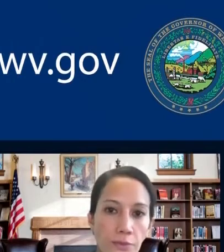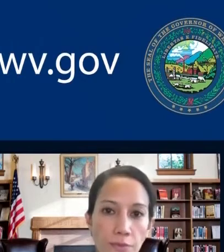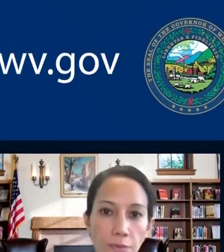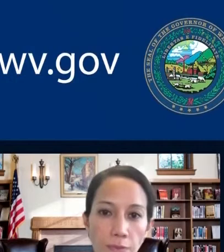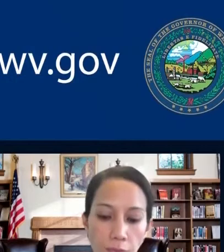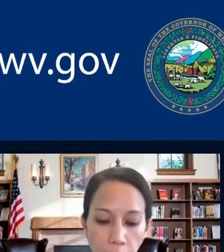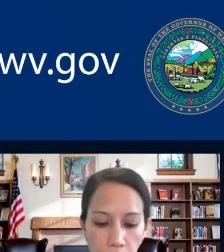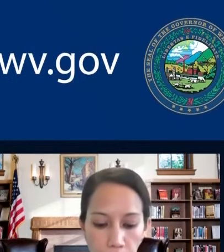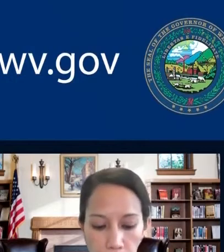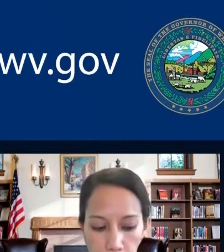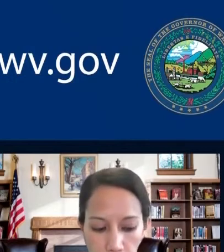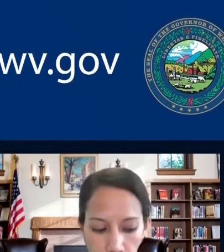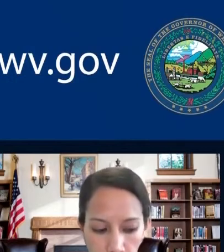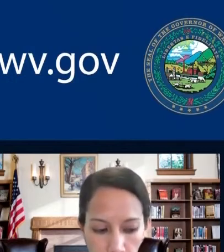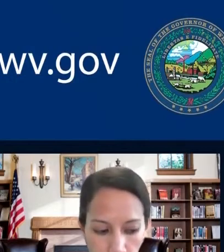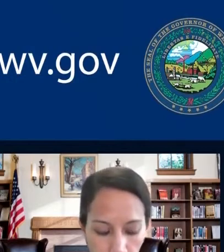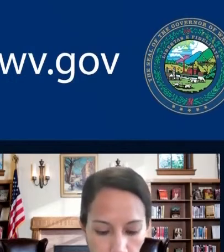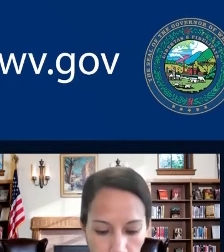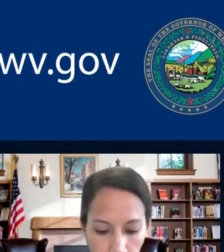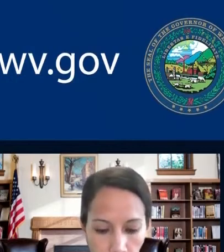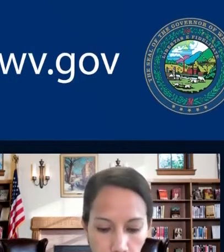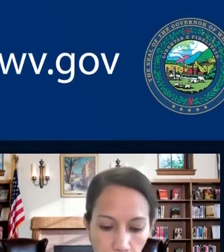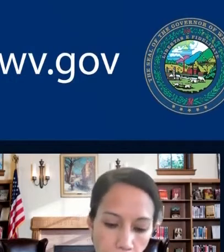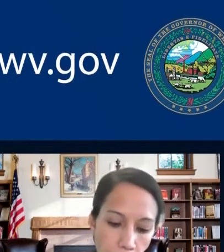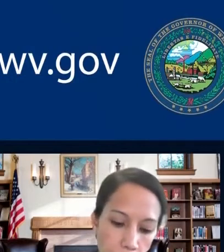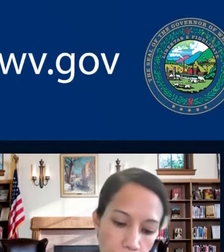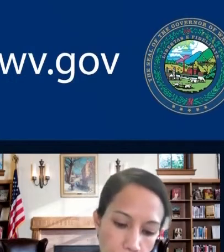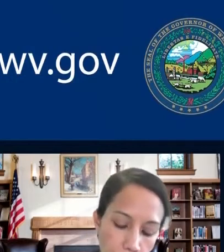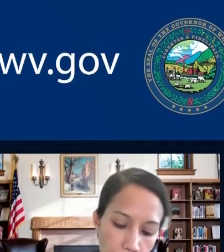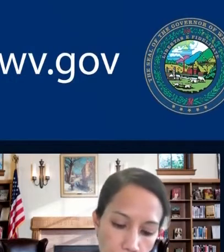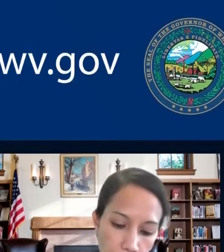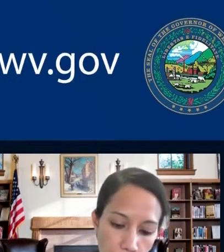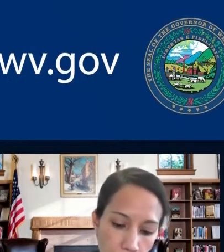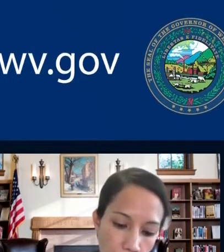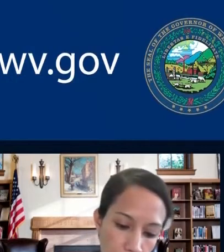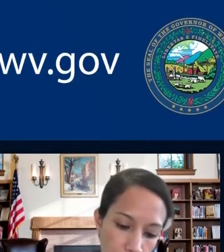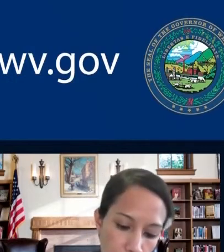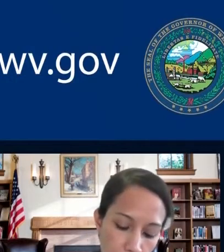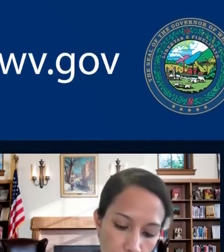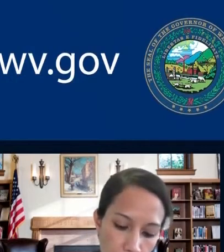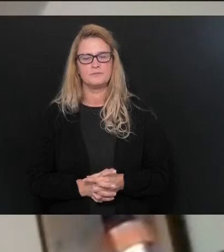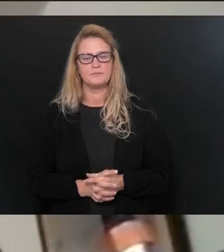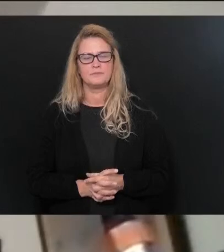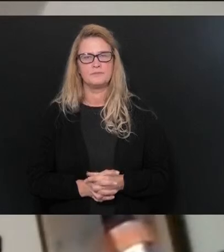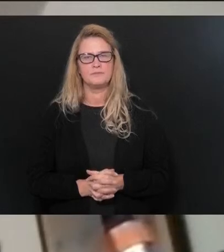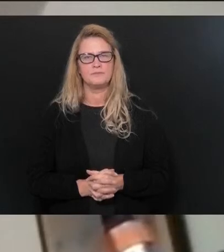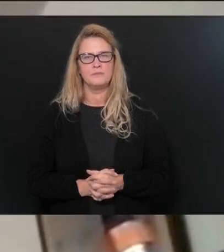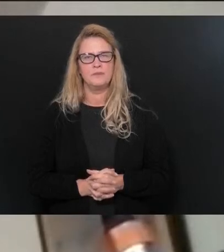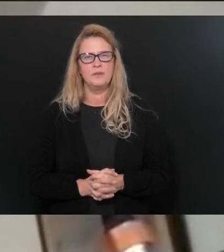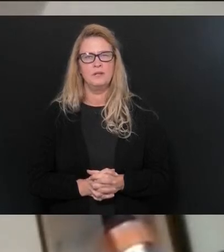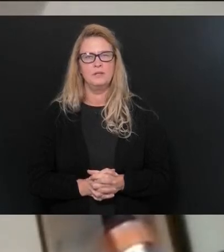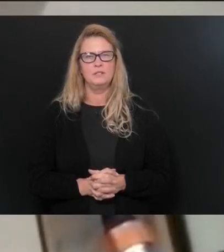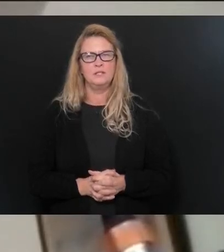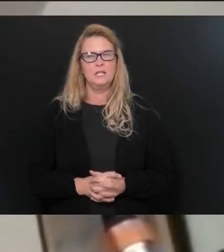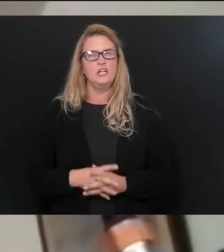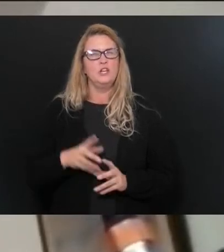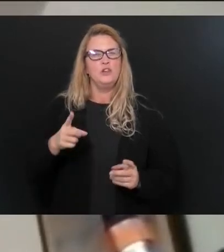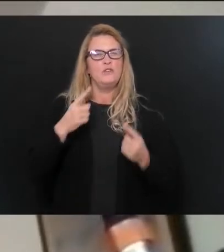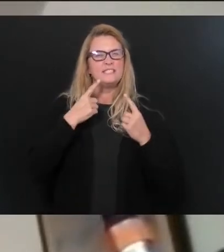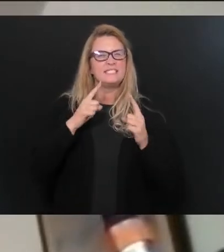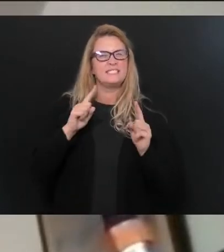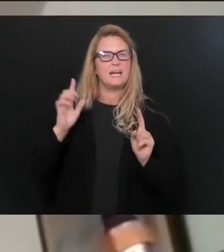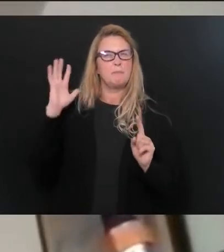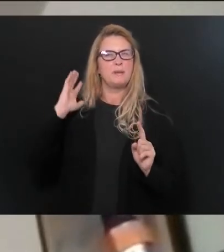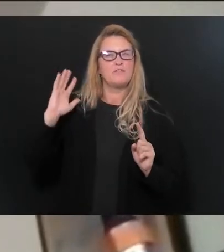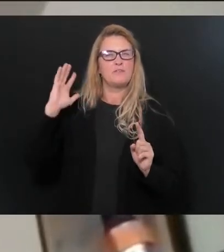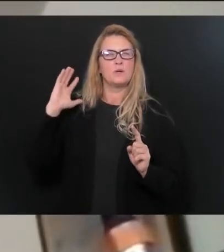reporters. Question, and I know you all have said this, but I feel like it's been couched a little bit